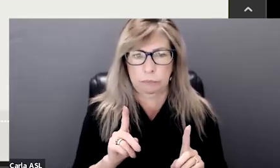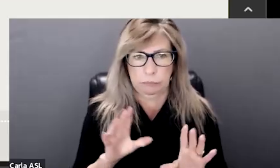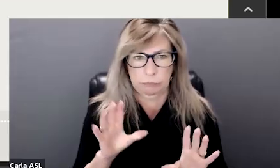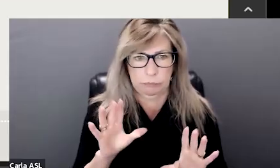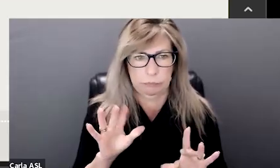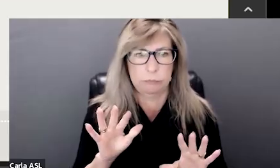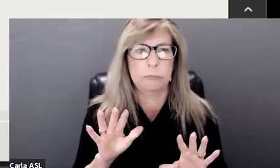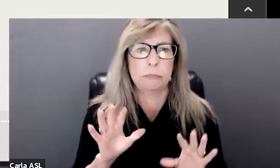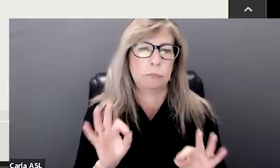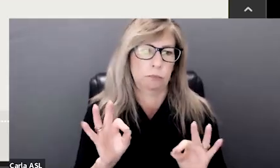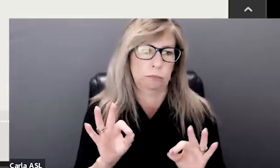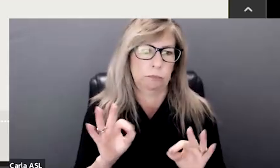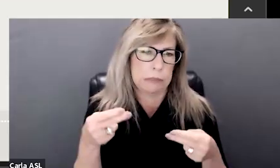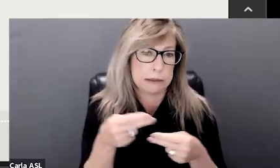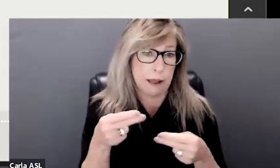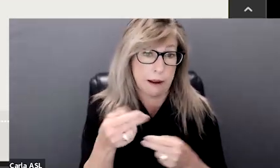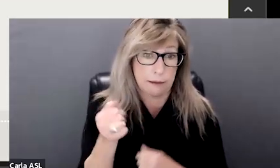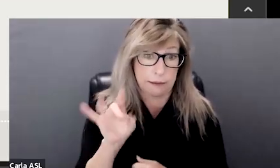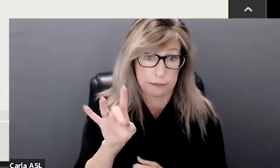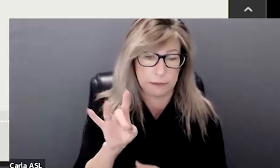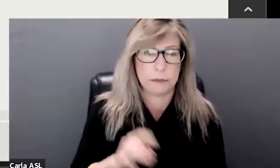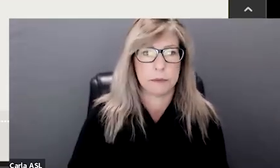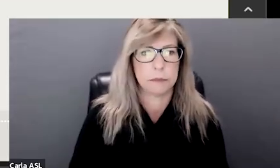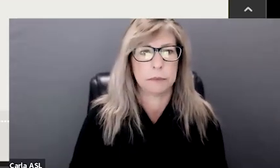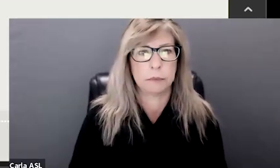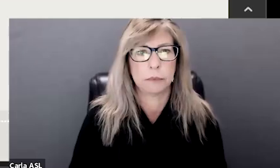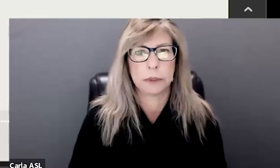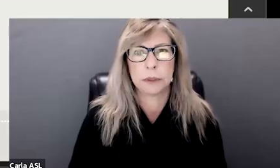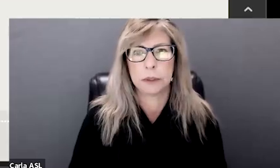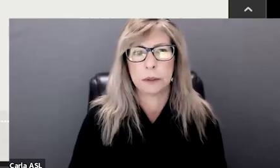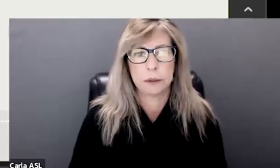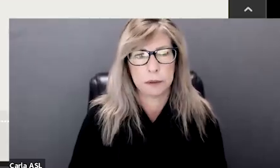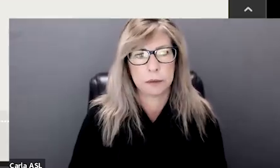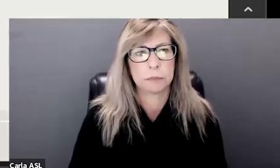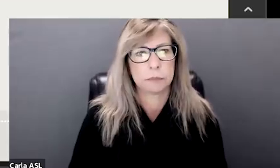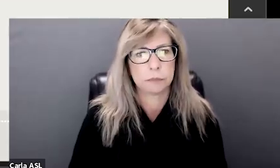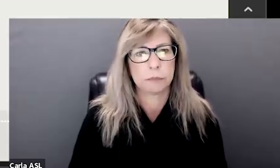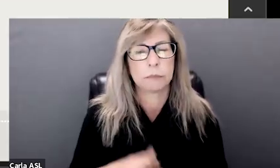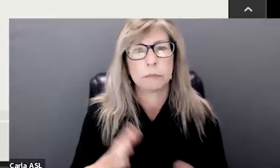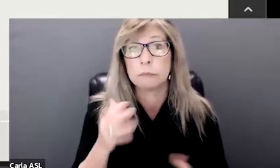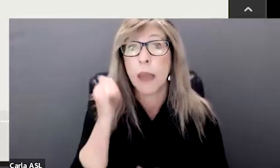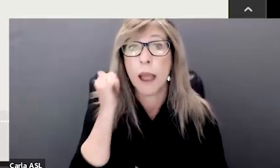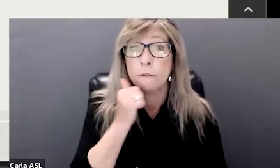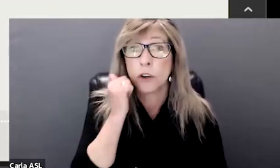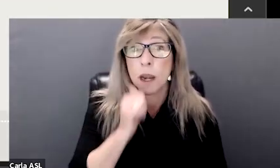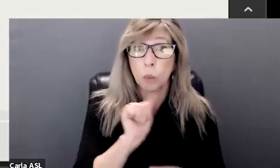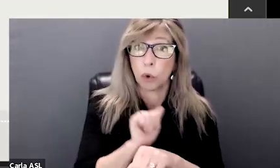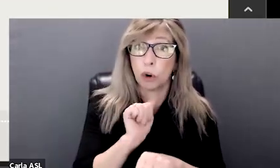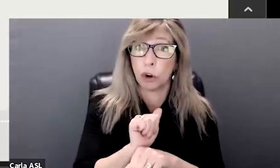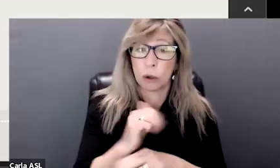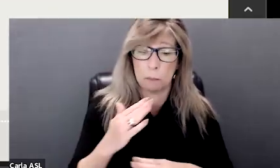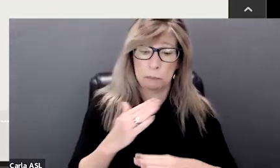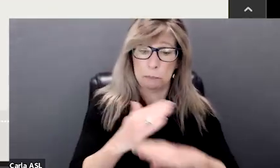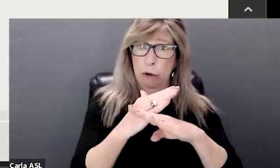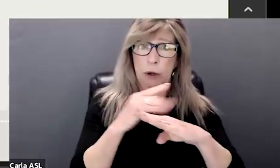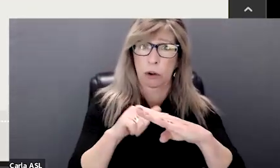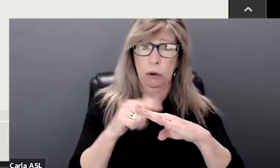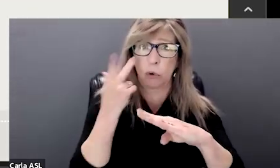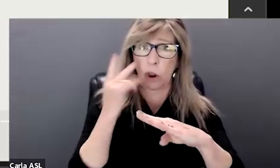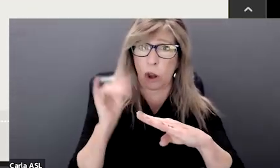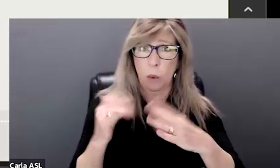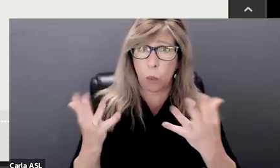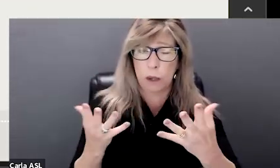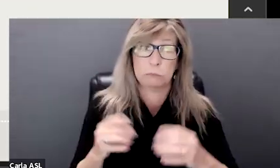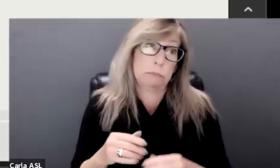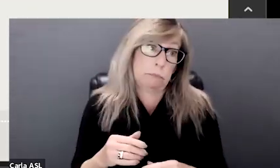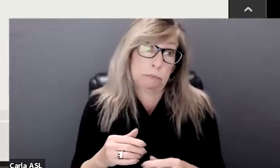right. Slide 18, in our day-to-day work on the job, barriers may come in the form of accommodation, such as